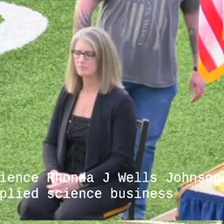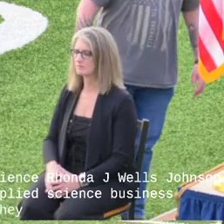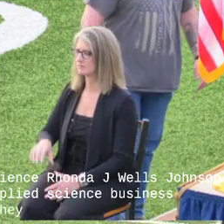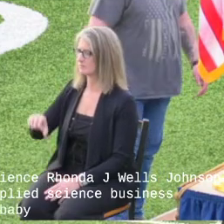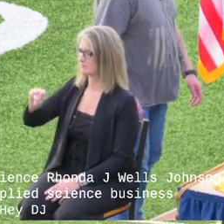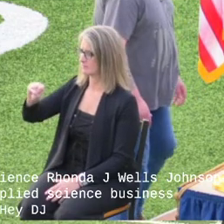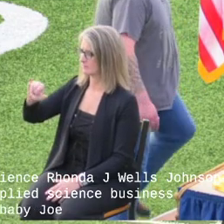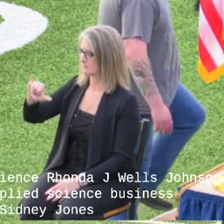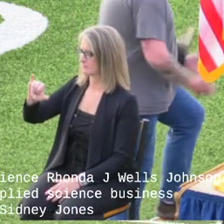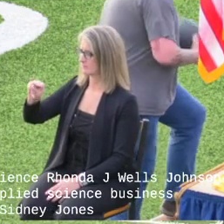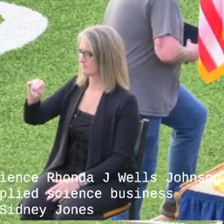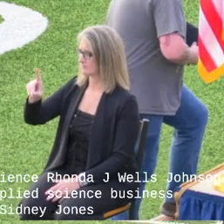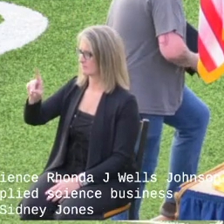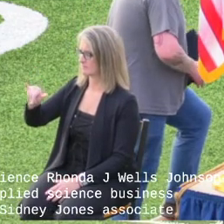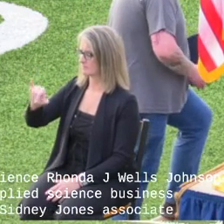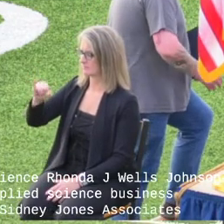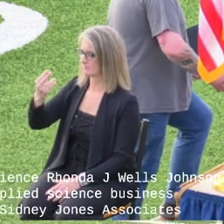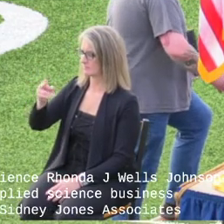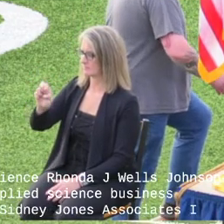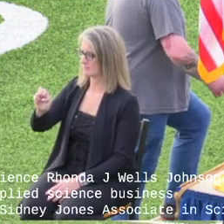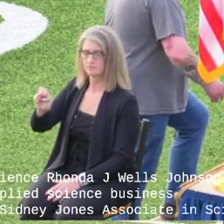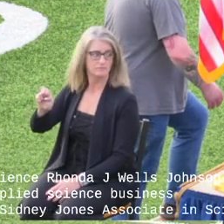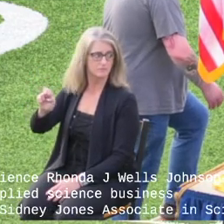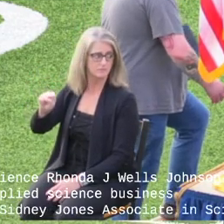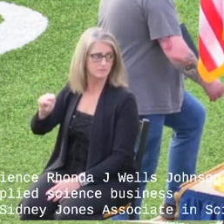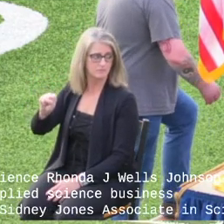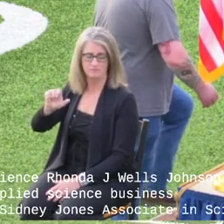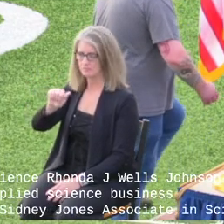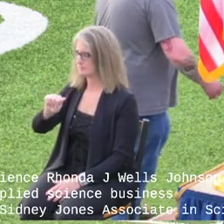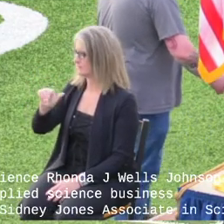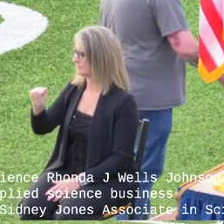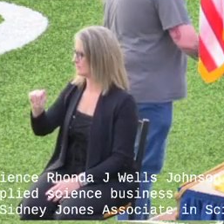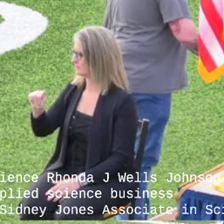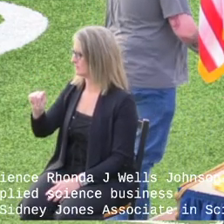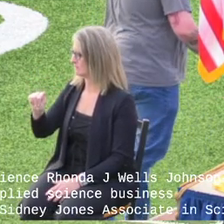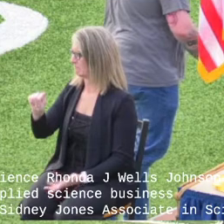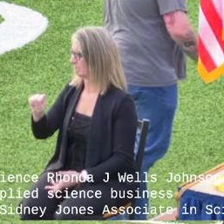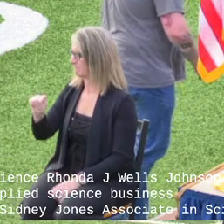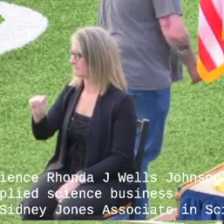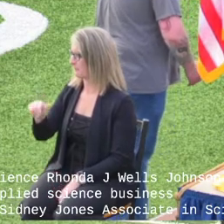Sydney Jones, Associate in Science.